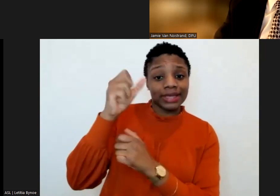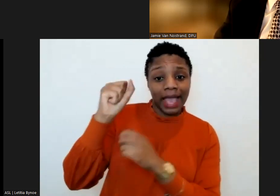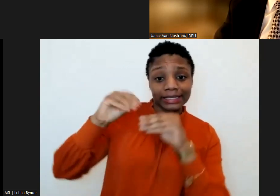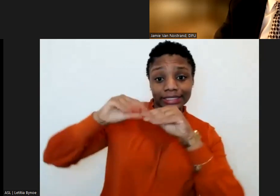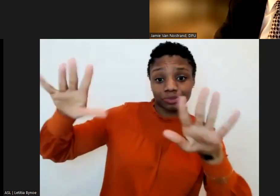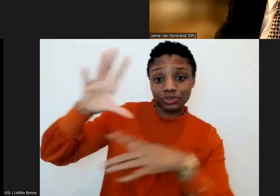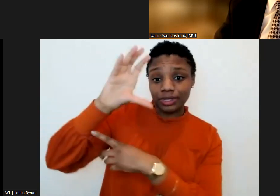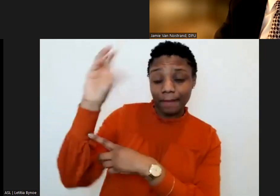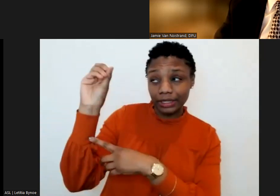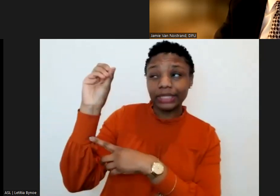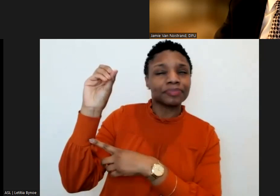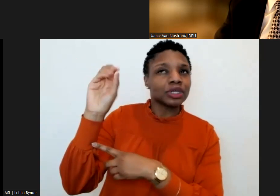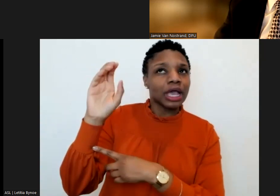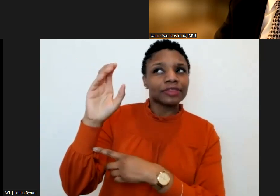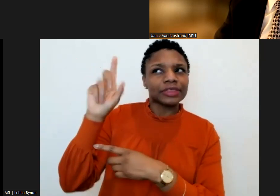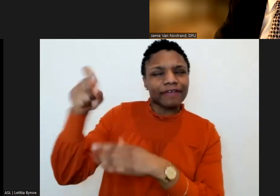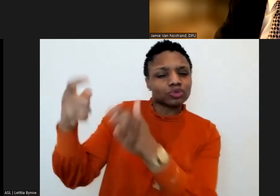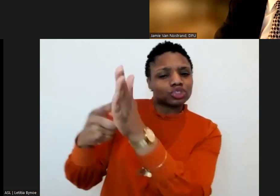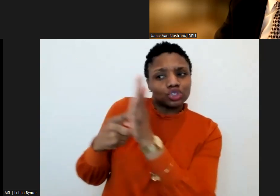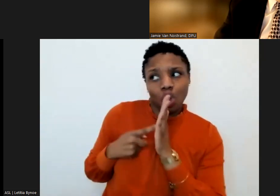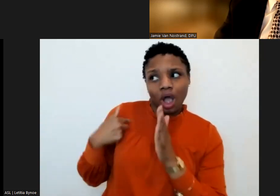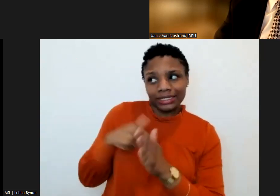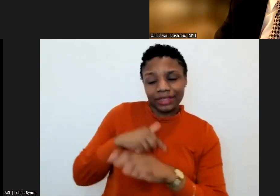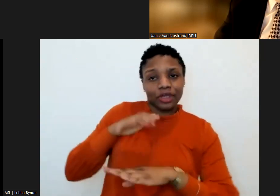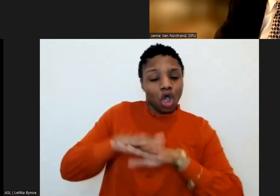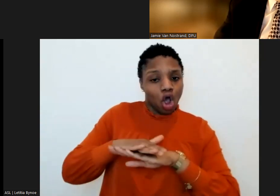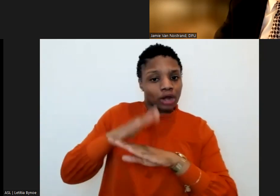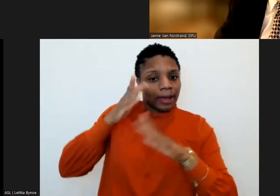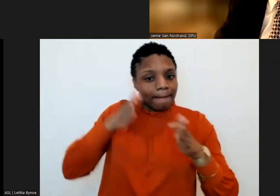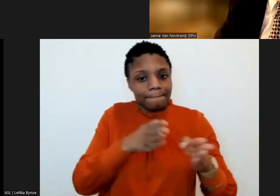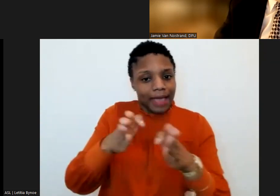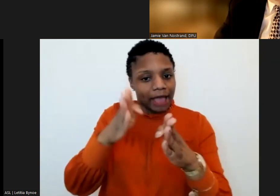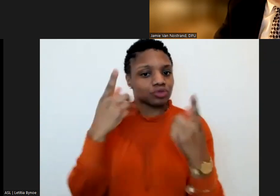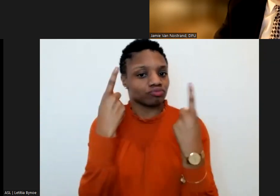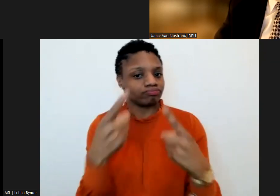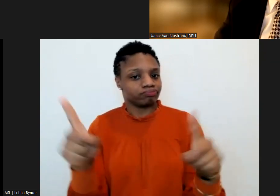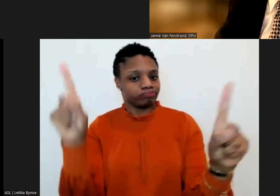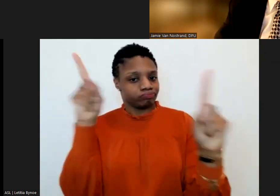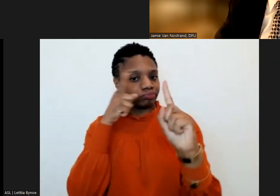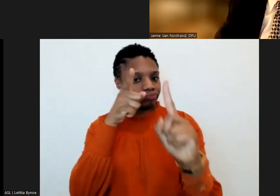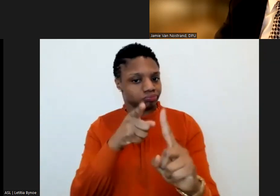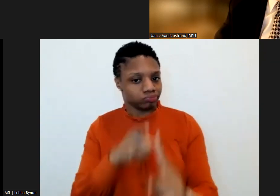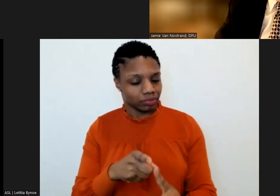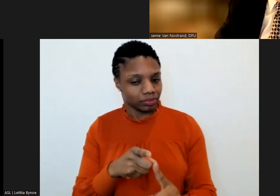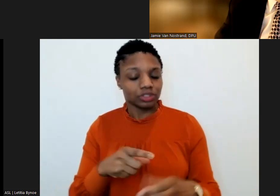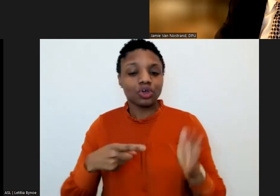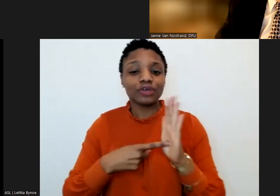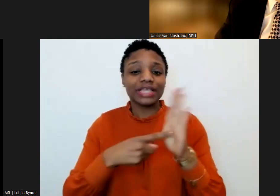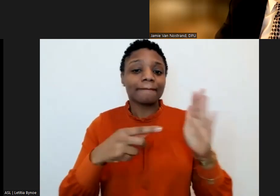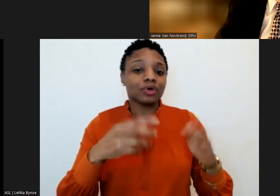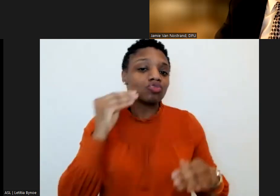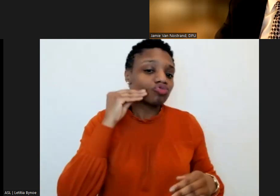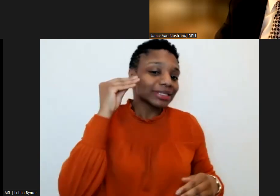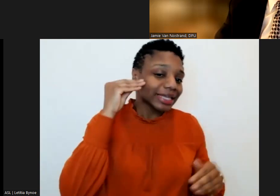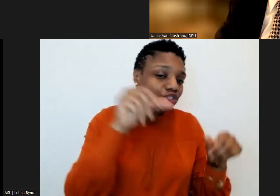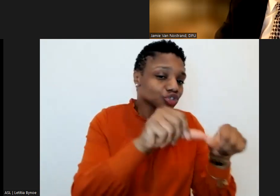that you're on a pathway to get there. And so we have, we have the residential sector, the